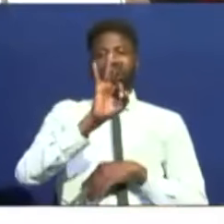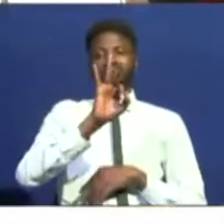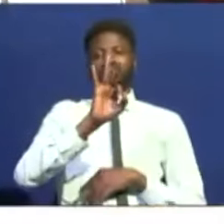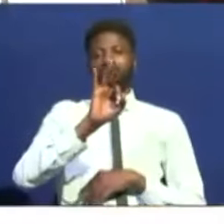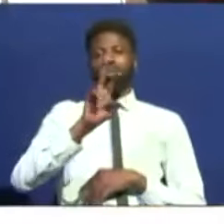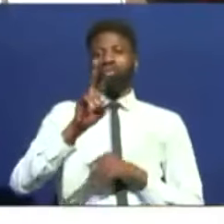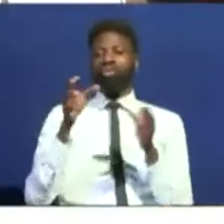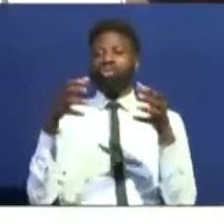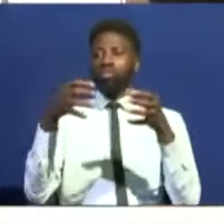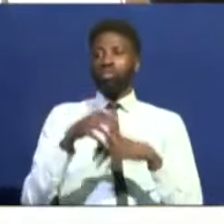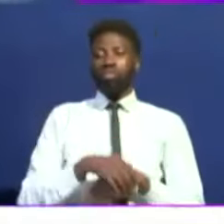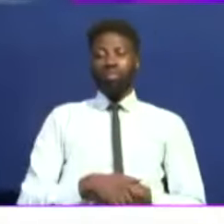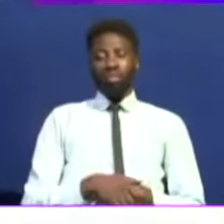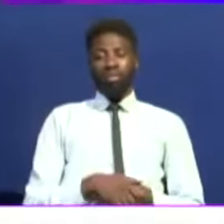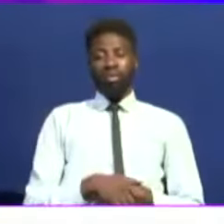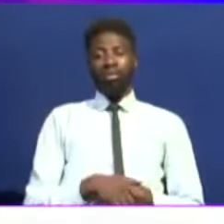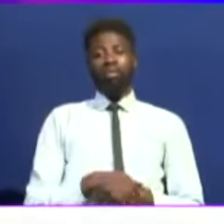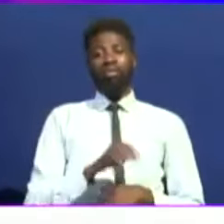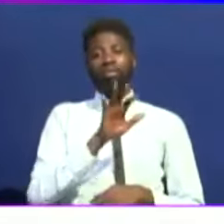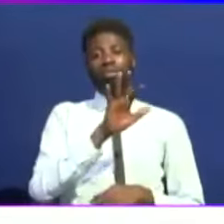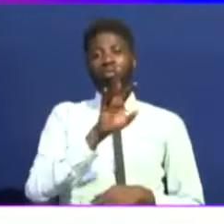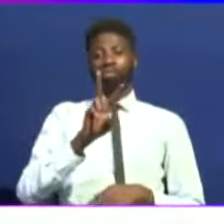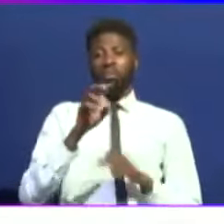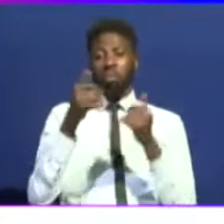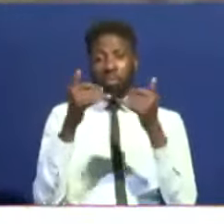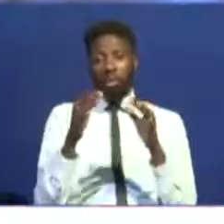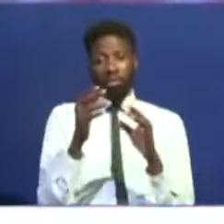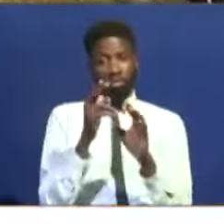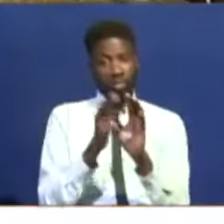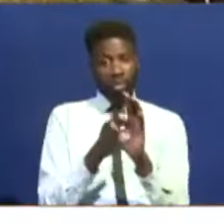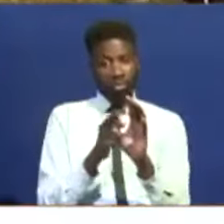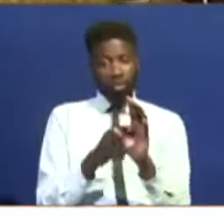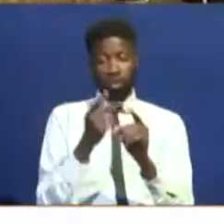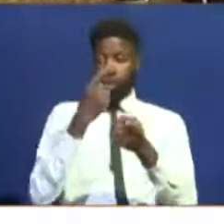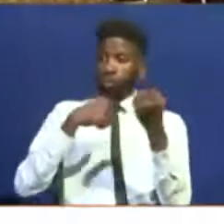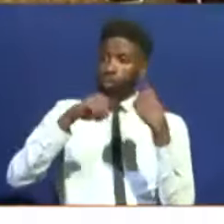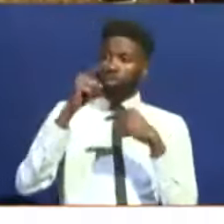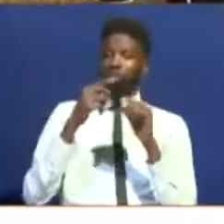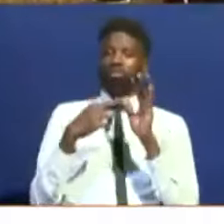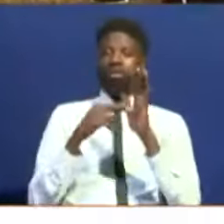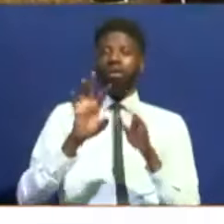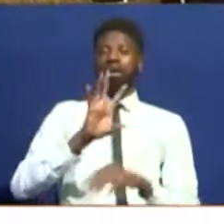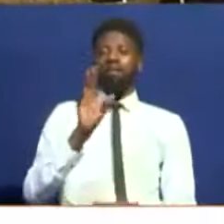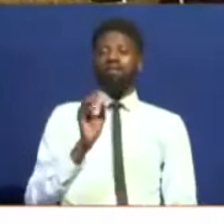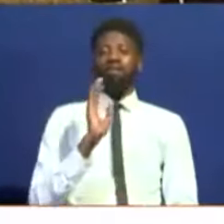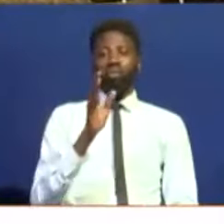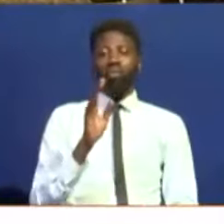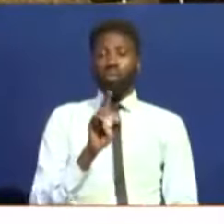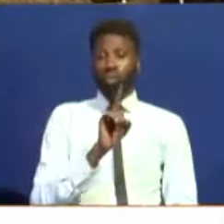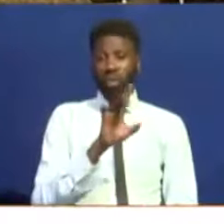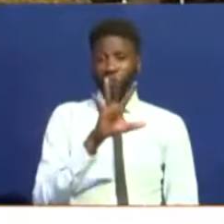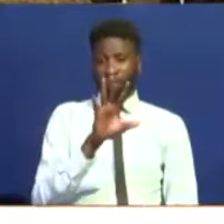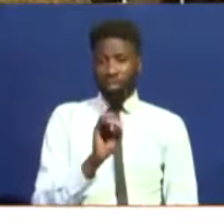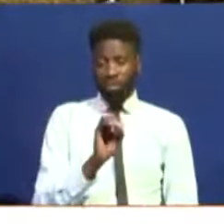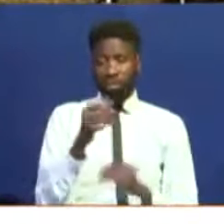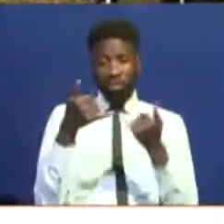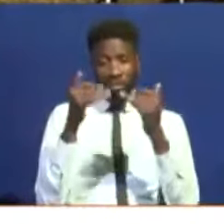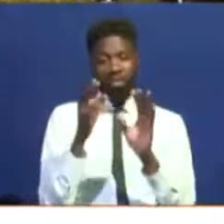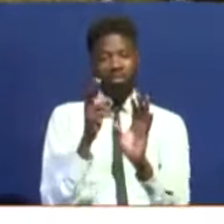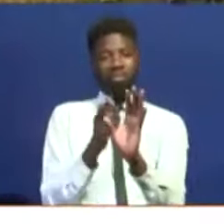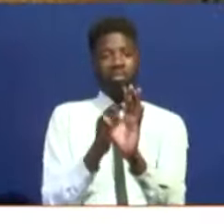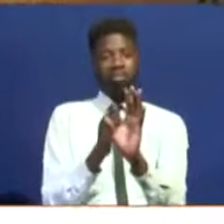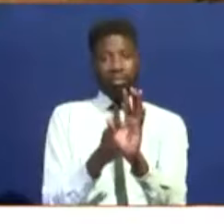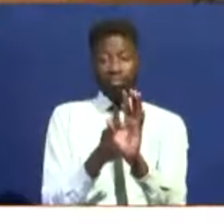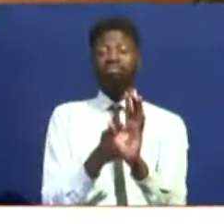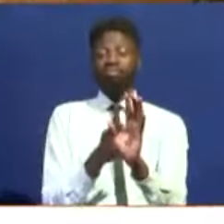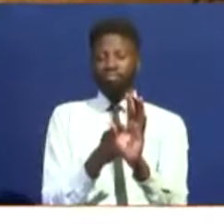150 players are taking part in the championship, whose winner represented the continent. A total of 150 players are taking part in the championship, whose winner